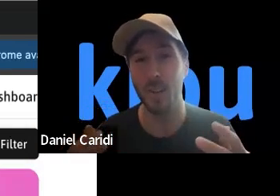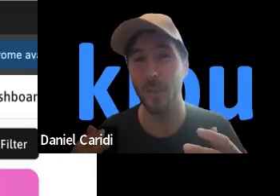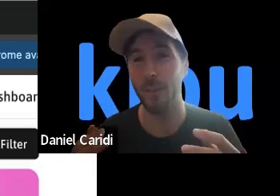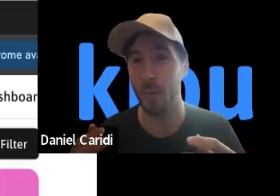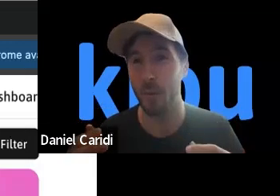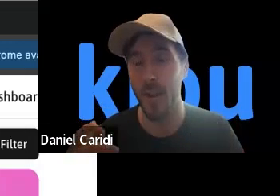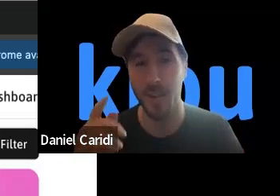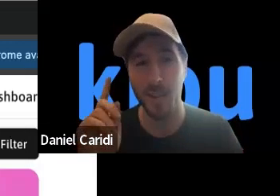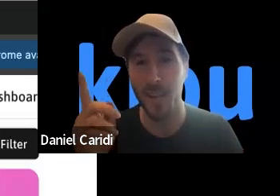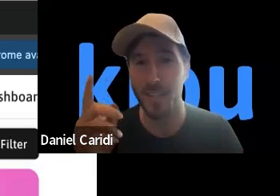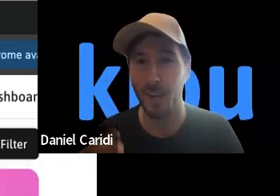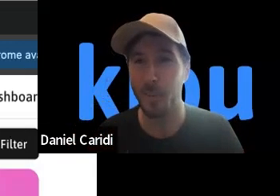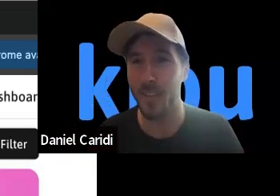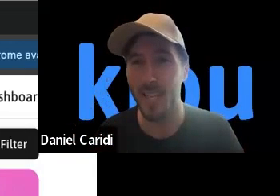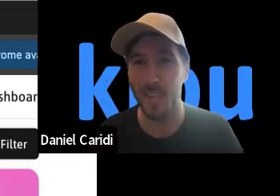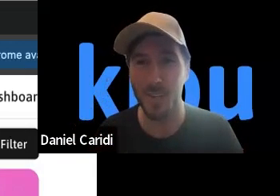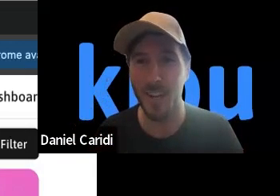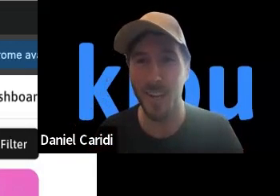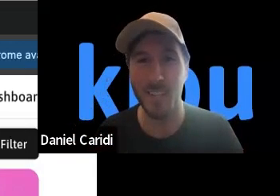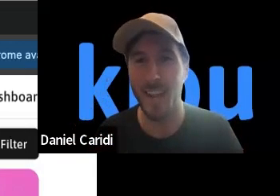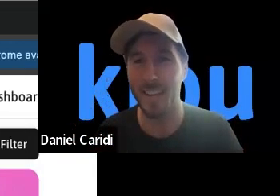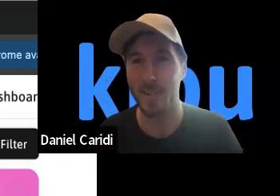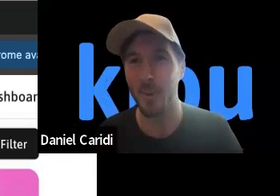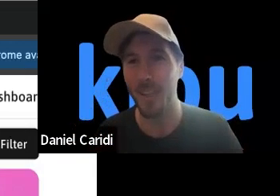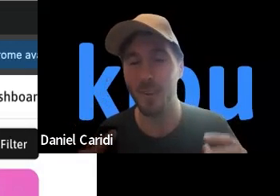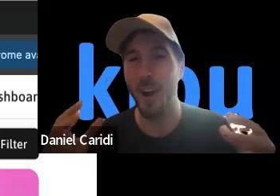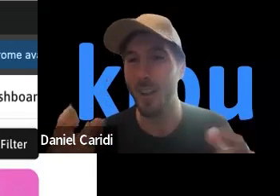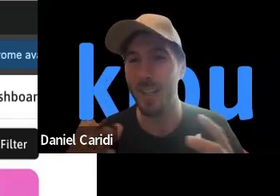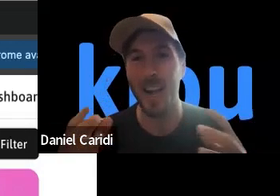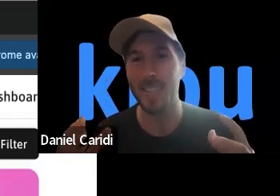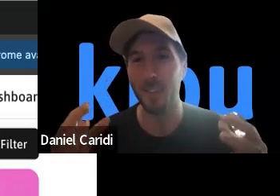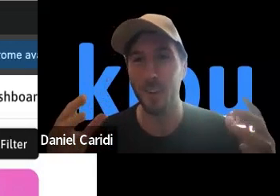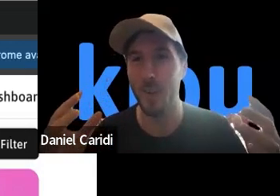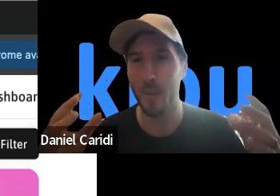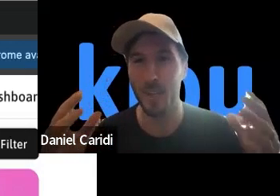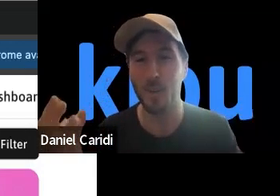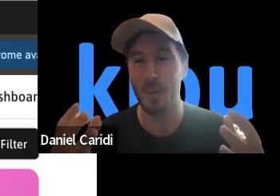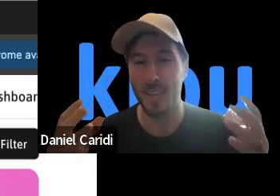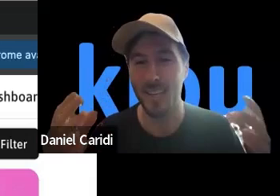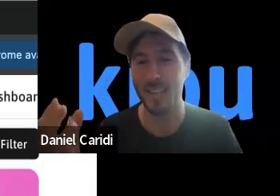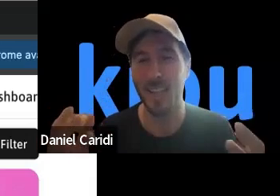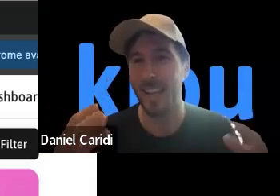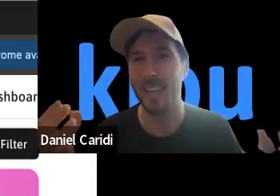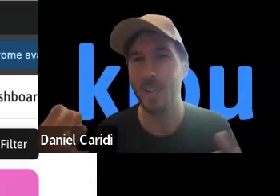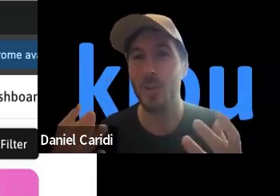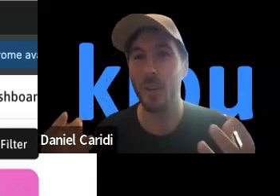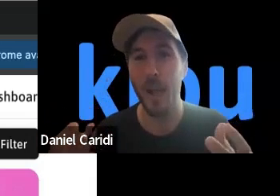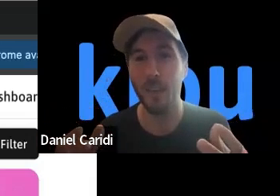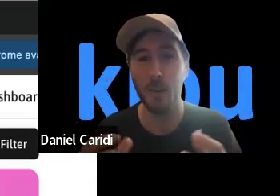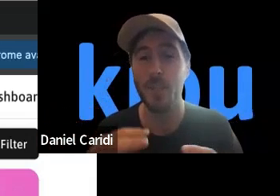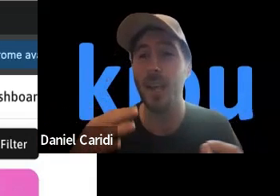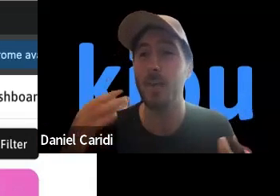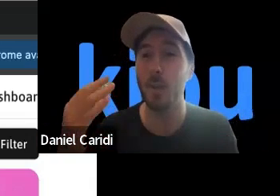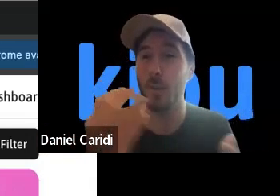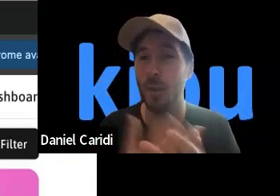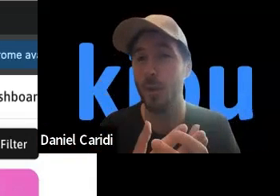extremely, extremely affordable rate. It's a little bit of a sales trick on our side is we give you all this content for you to be able to use and like using your